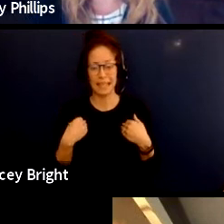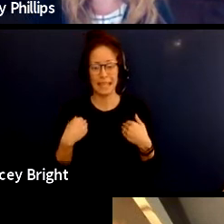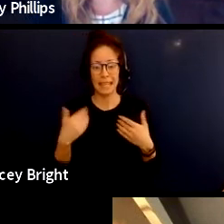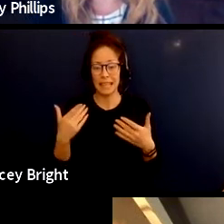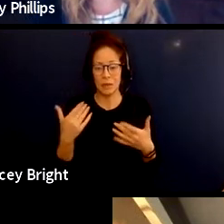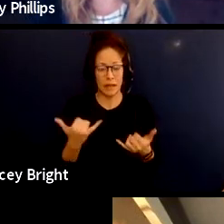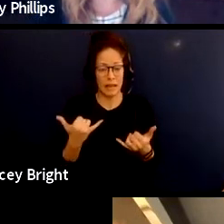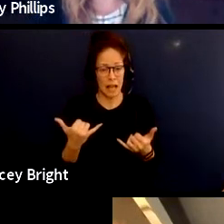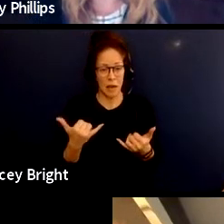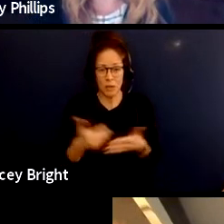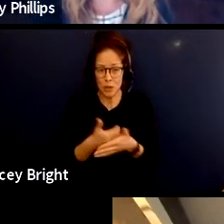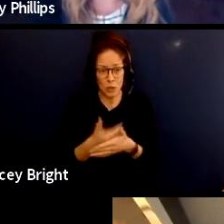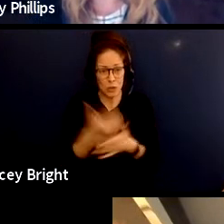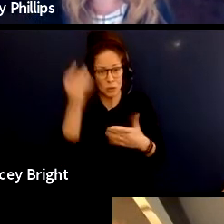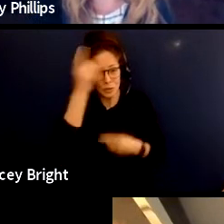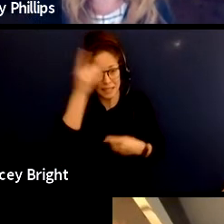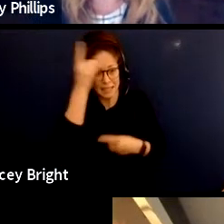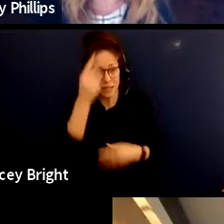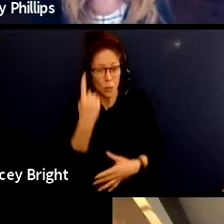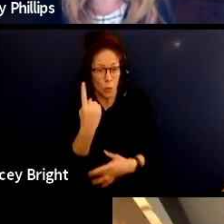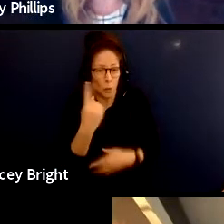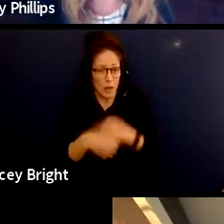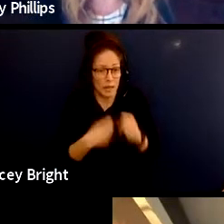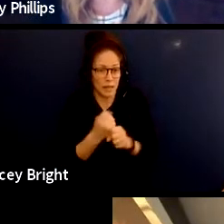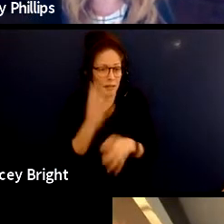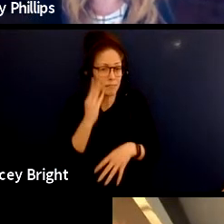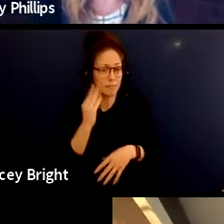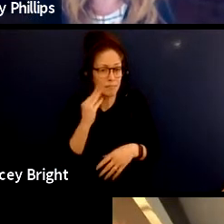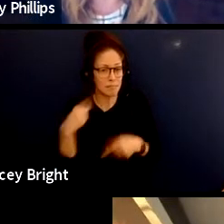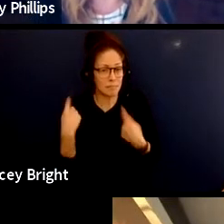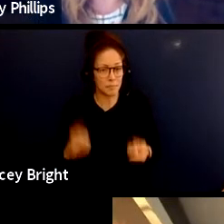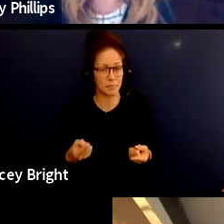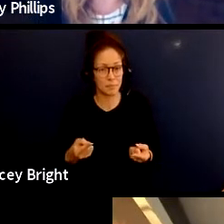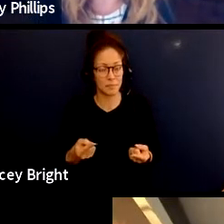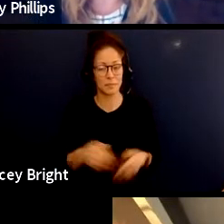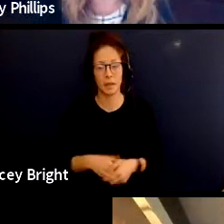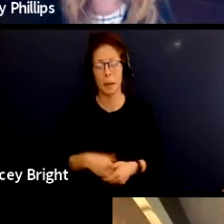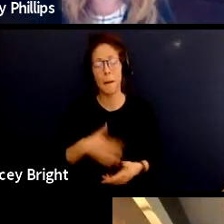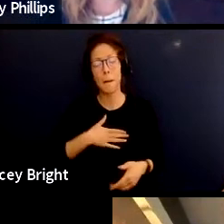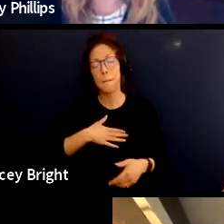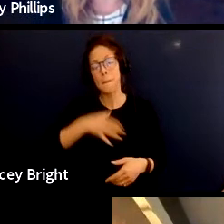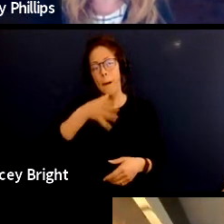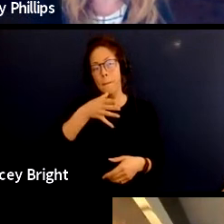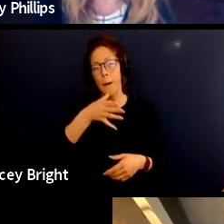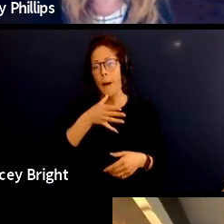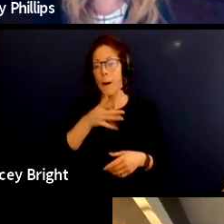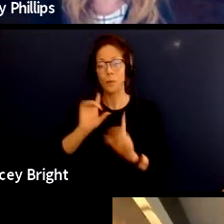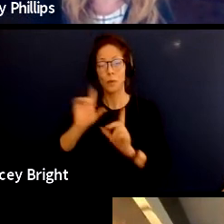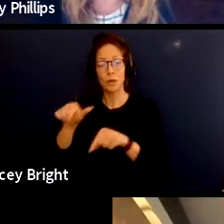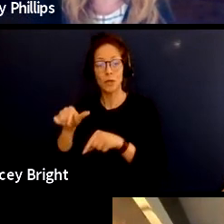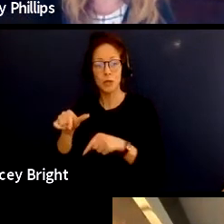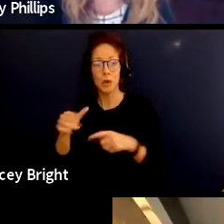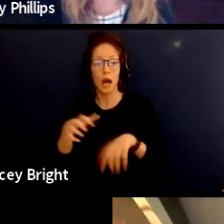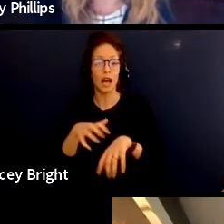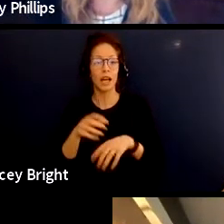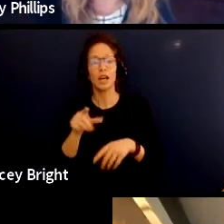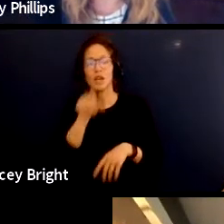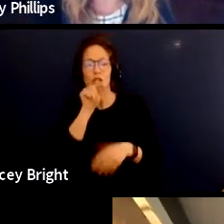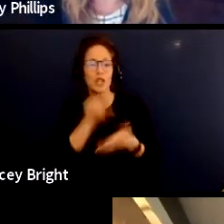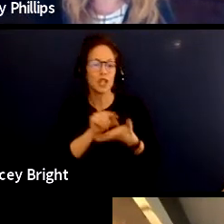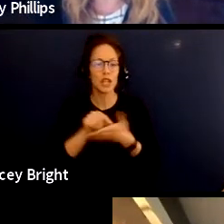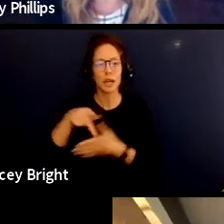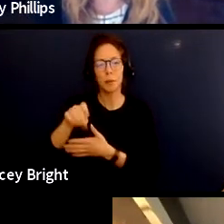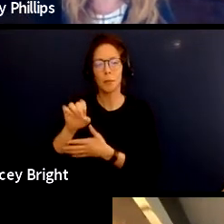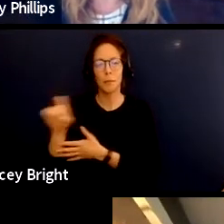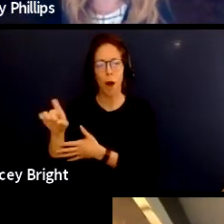a year. My mother, when I was 2 years old, took me to a chickenpox party so that I would catch chickenpox when